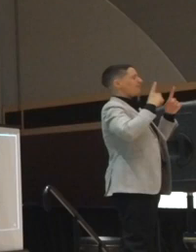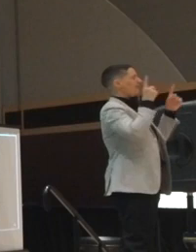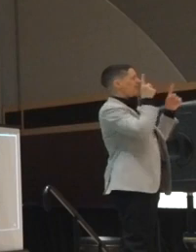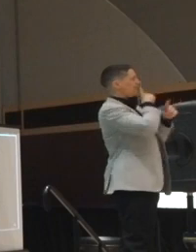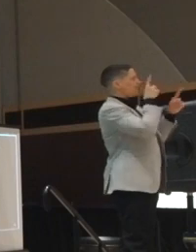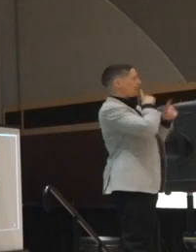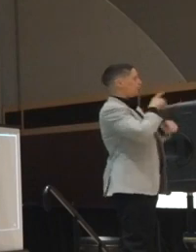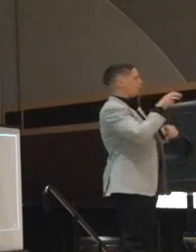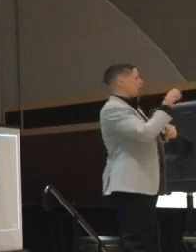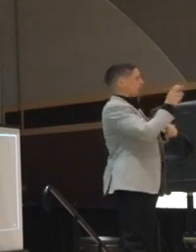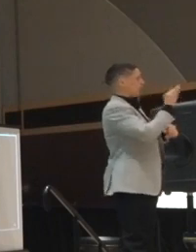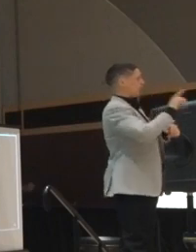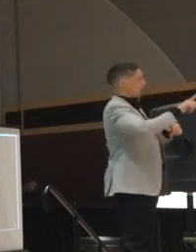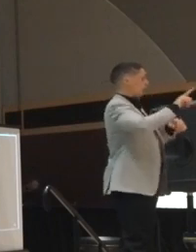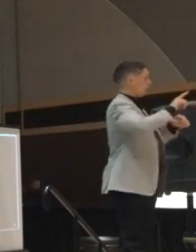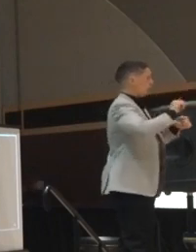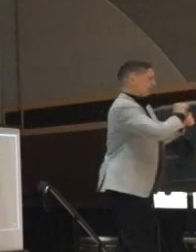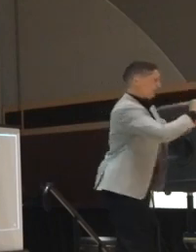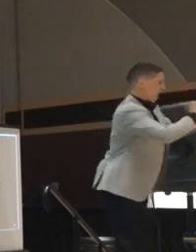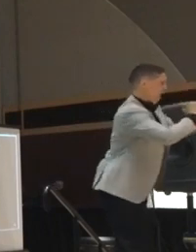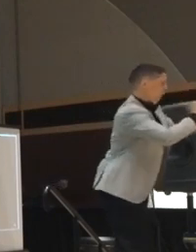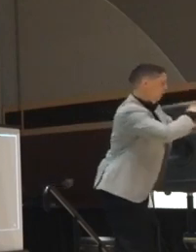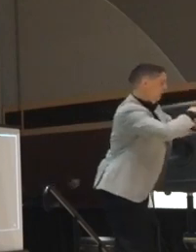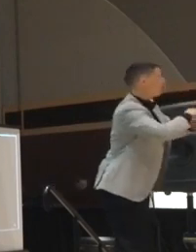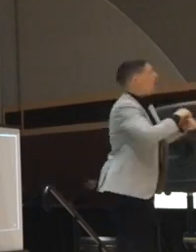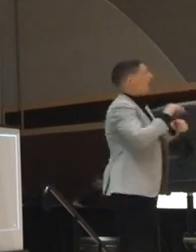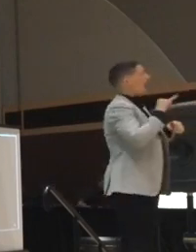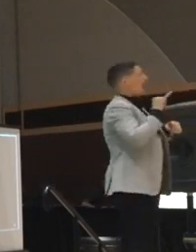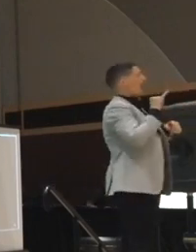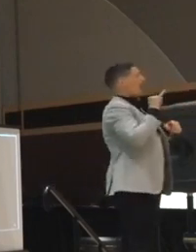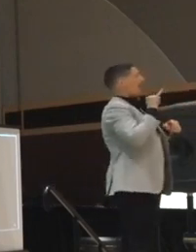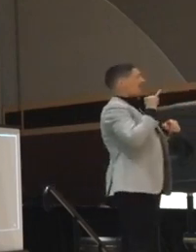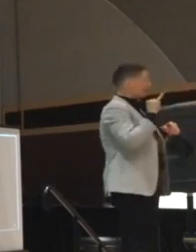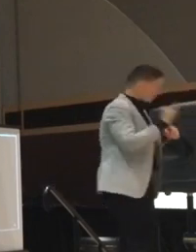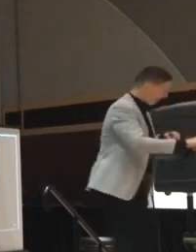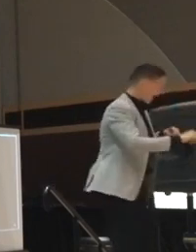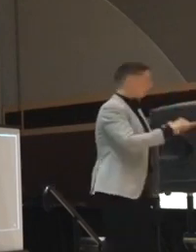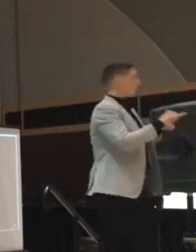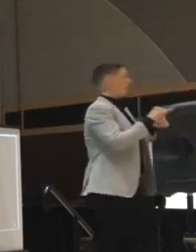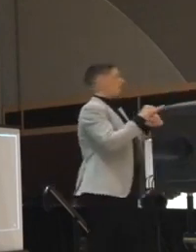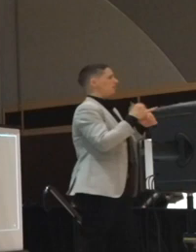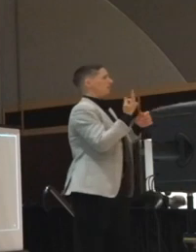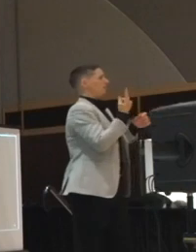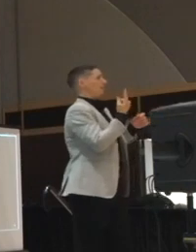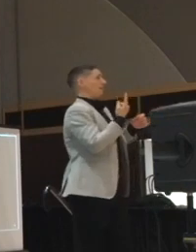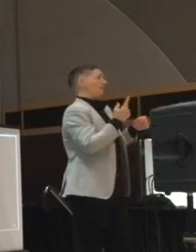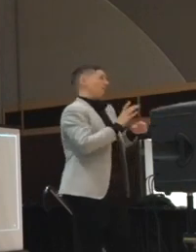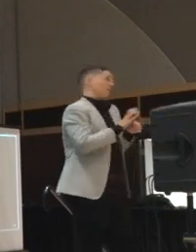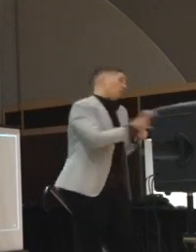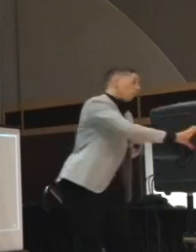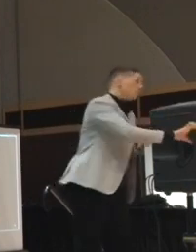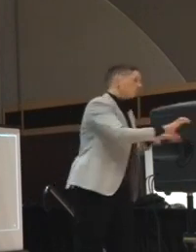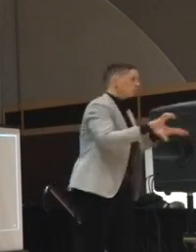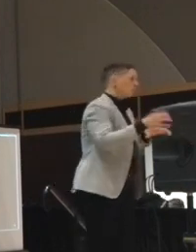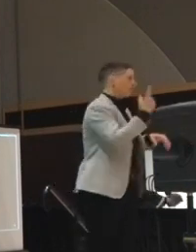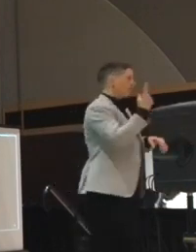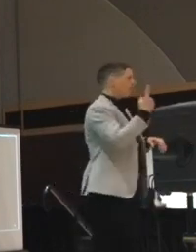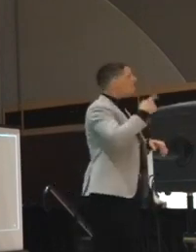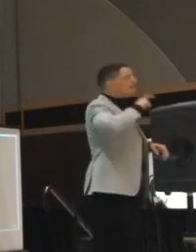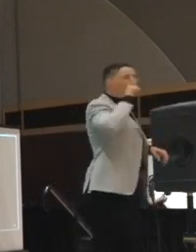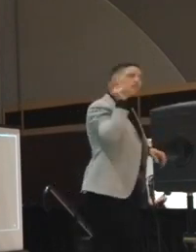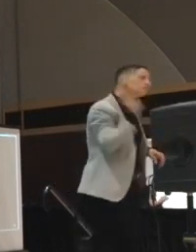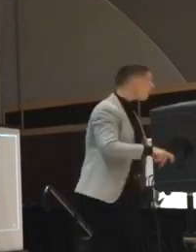see, that was a marketing thing that pushed them to do something they absolutely shouldn't have